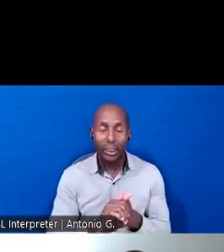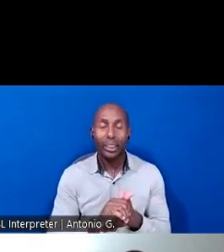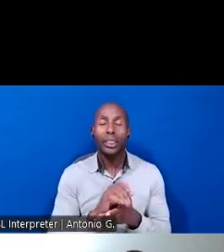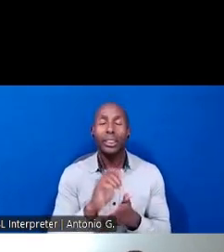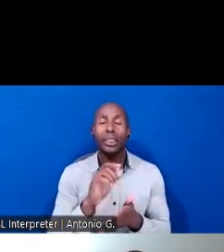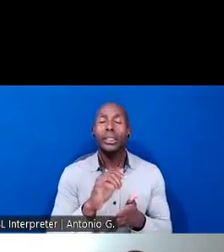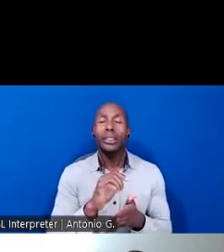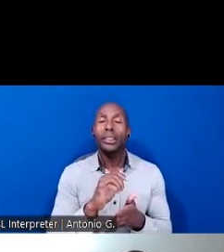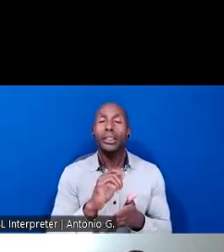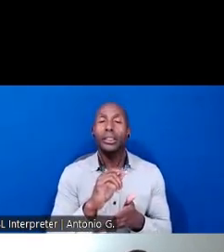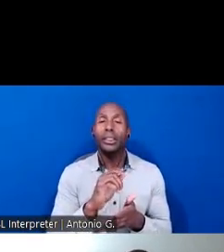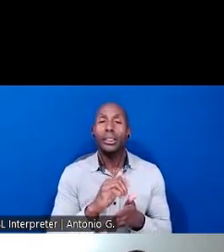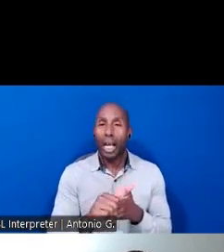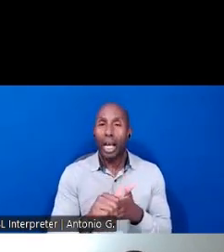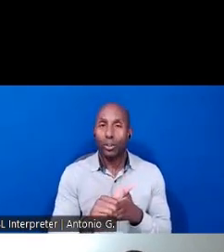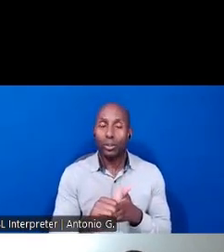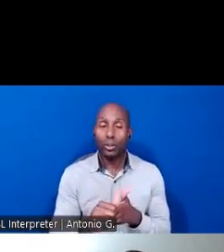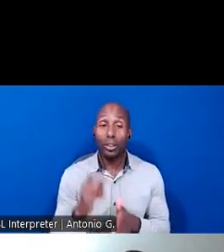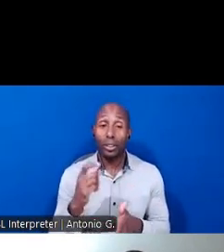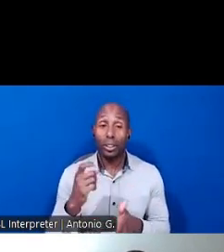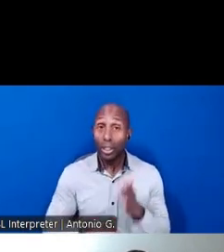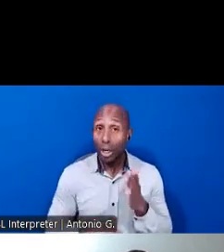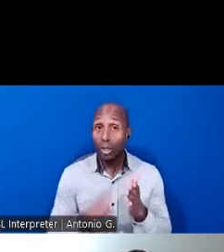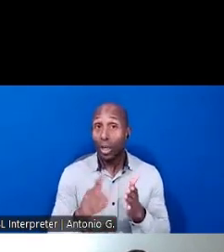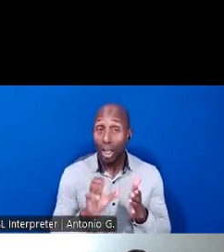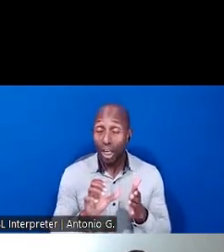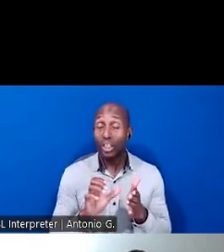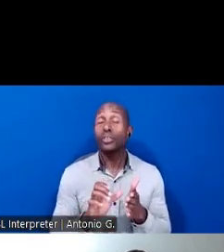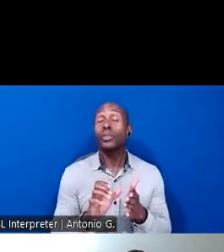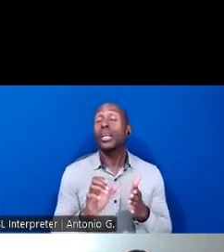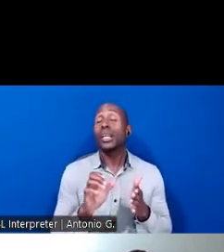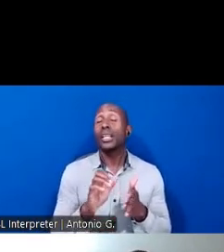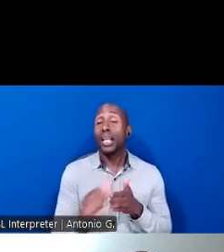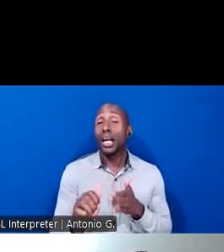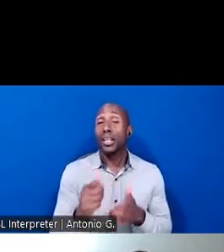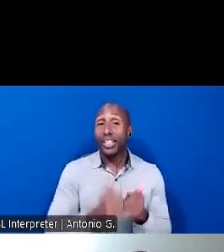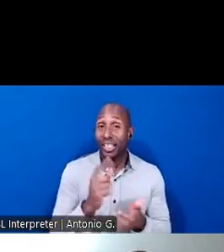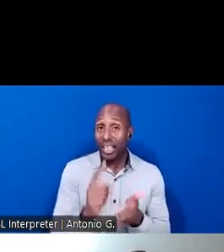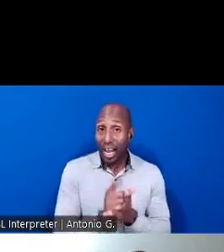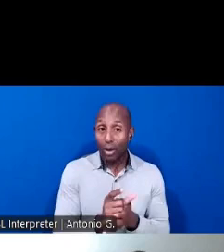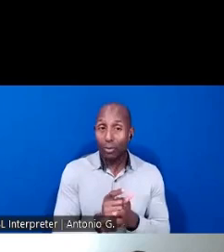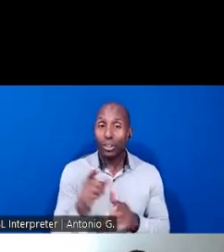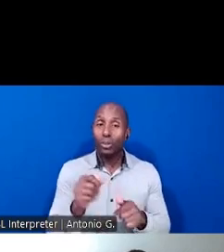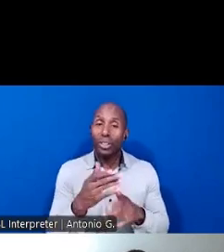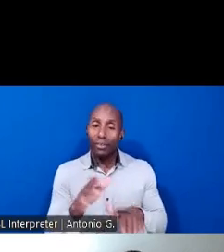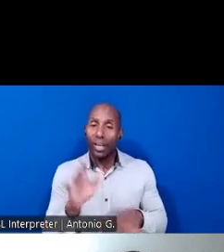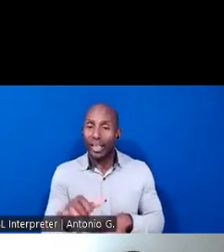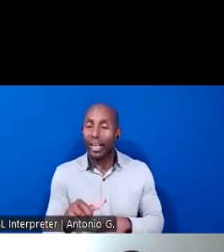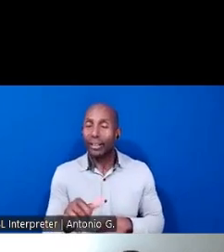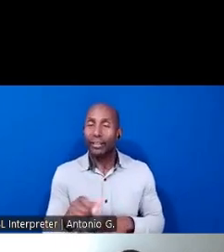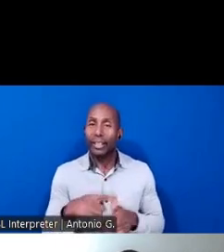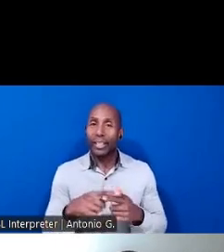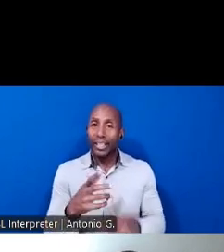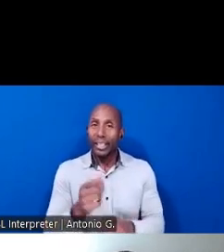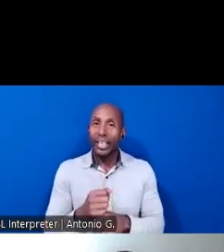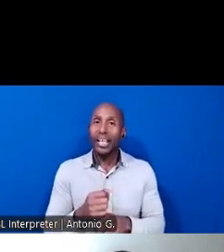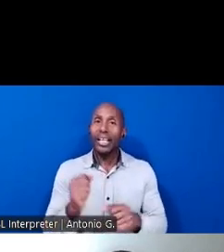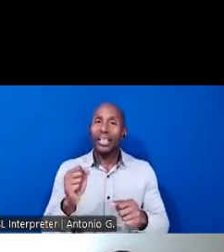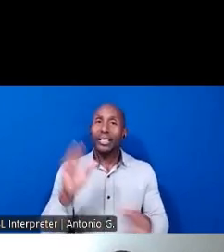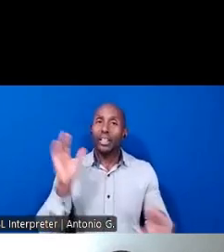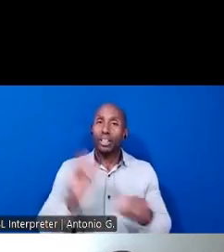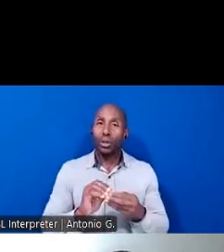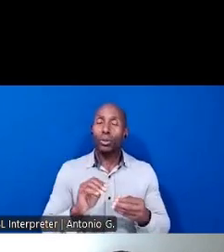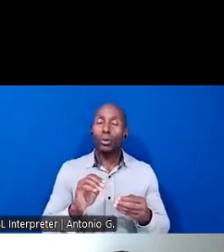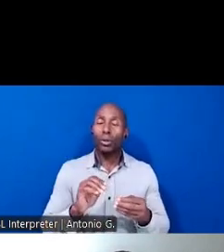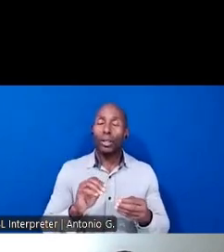divide that $1,000 by the $100 per hour and get an estimated man hours, which you can use to calculate your